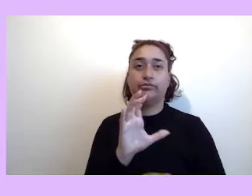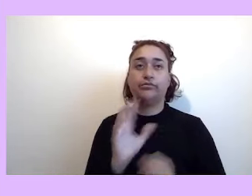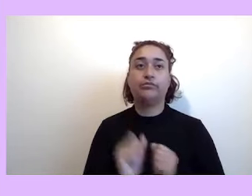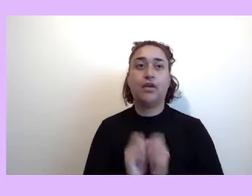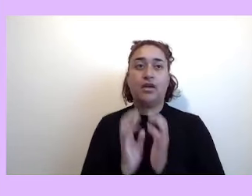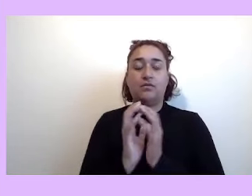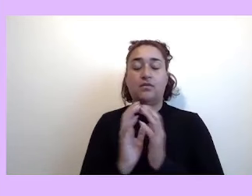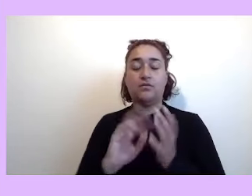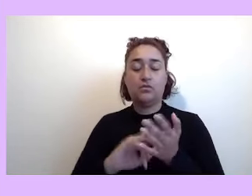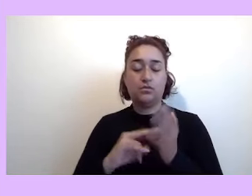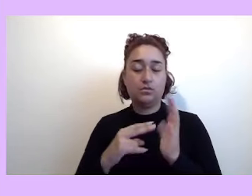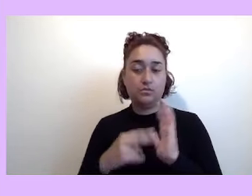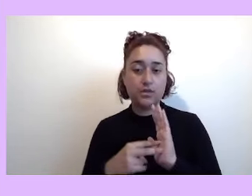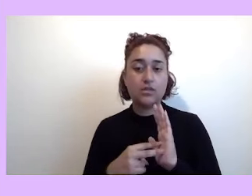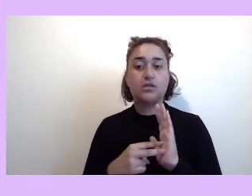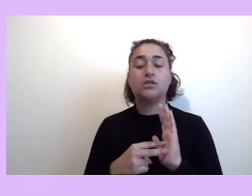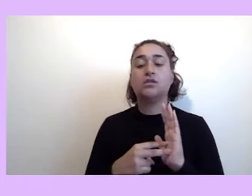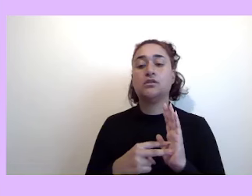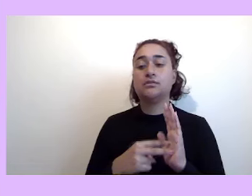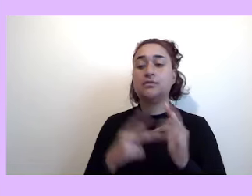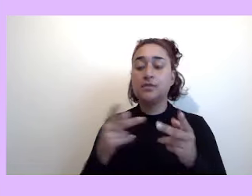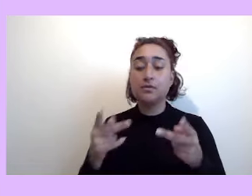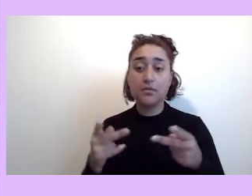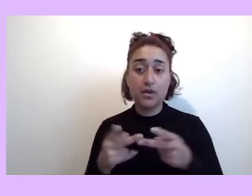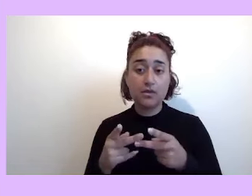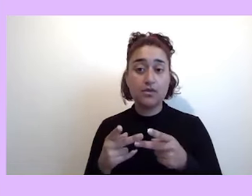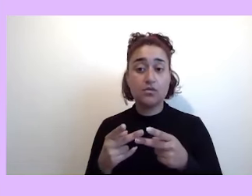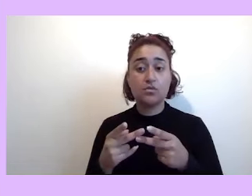be a place where programs happen, not